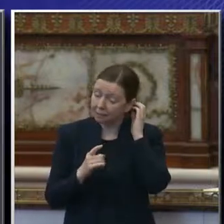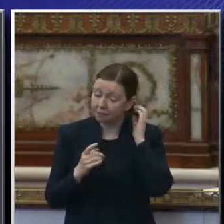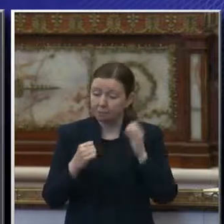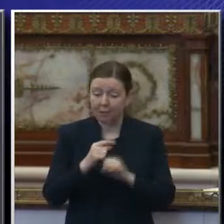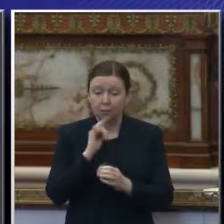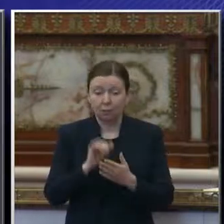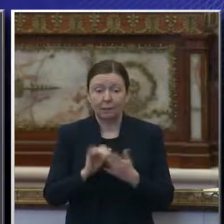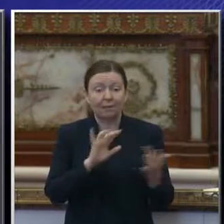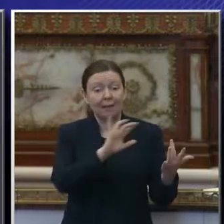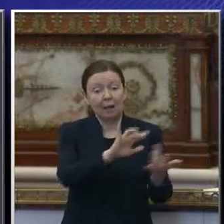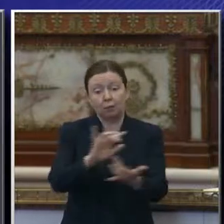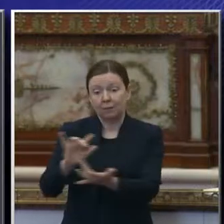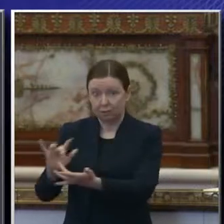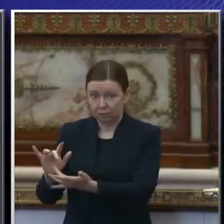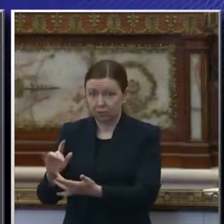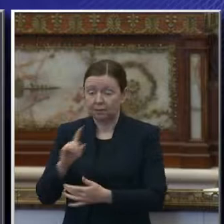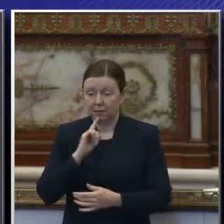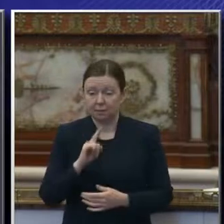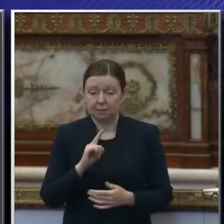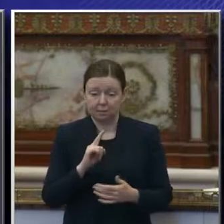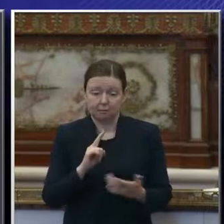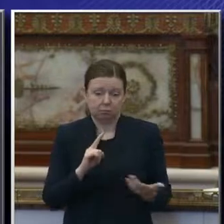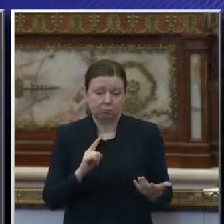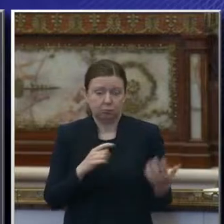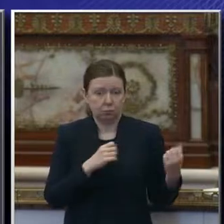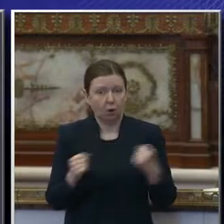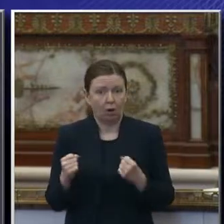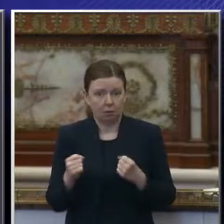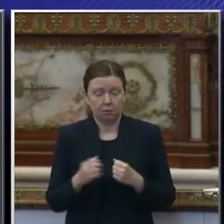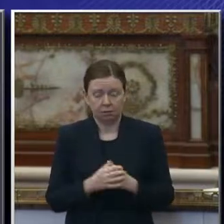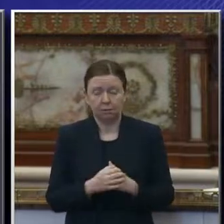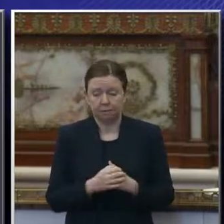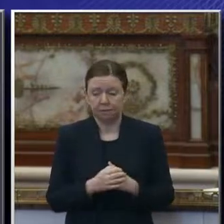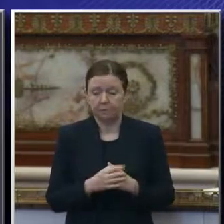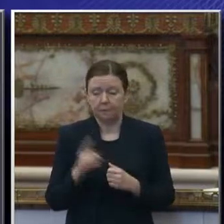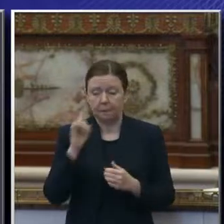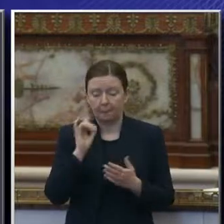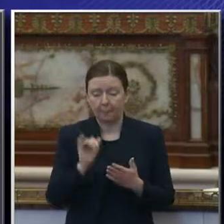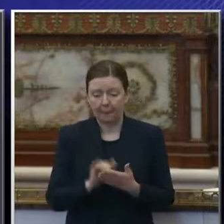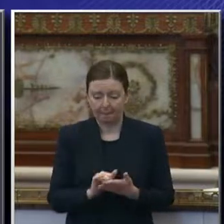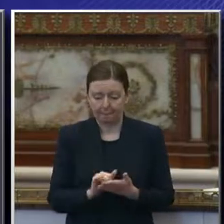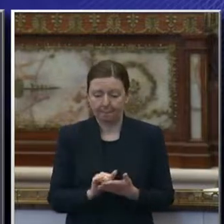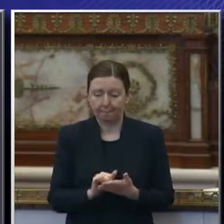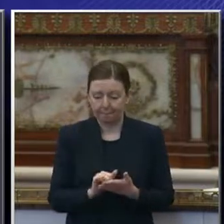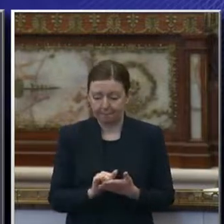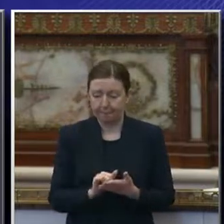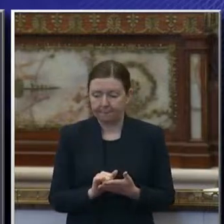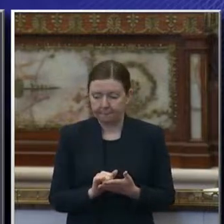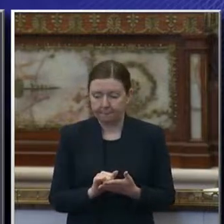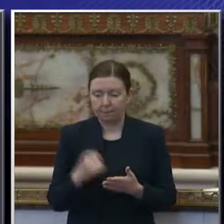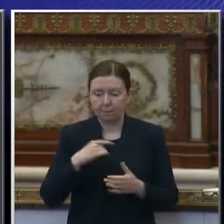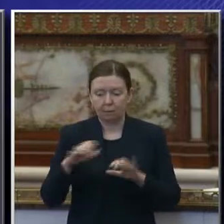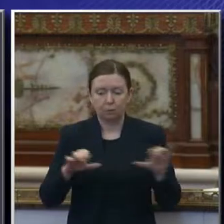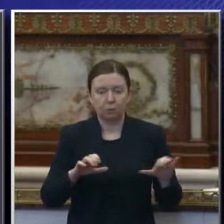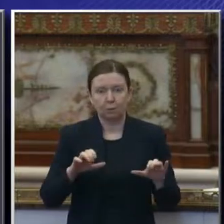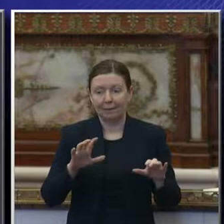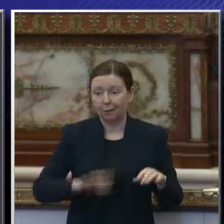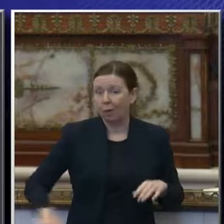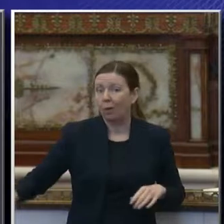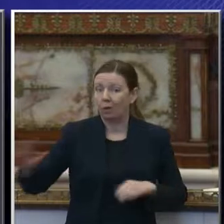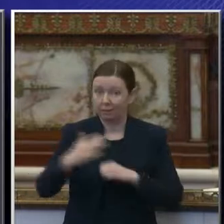making sure the outreach is very strong. I think, we are doing this all over the